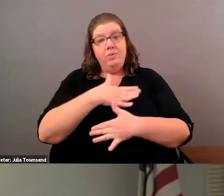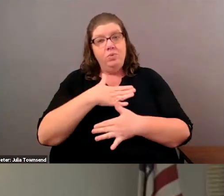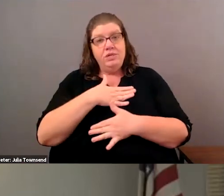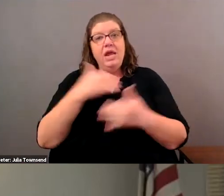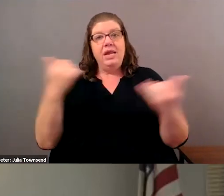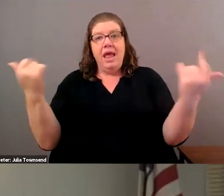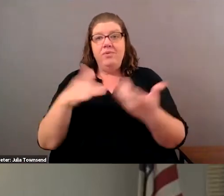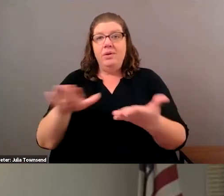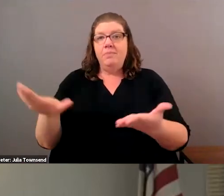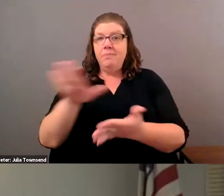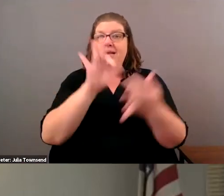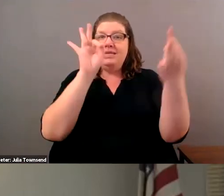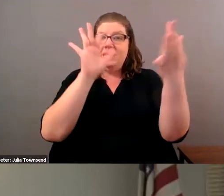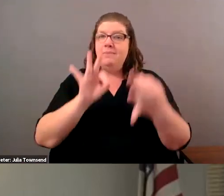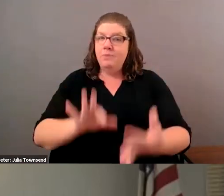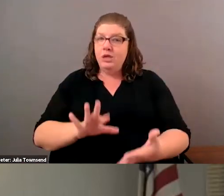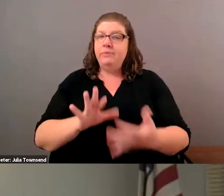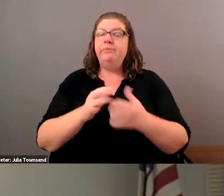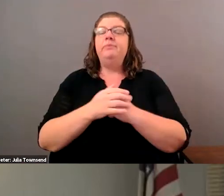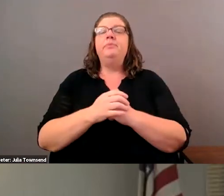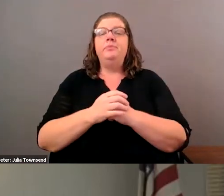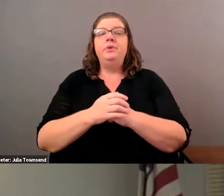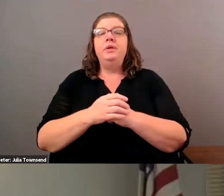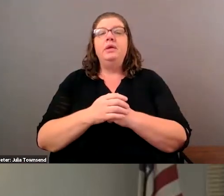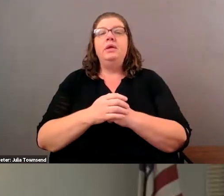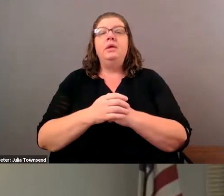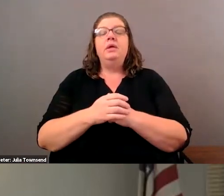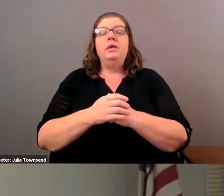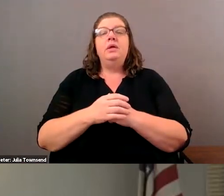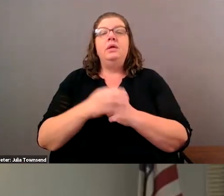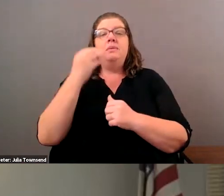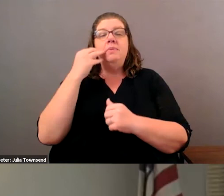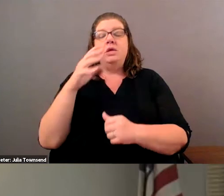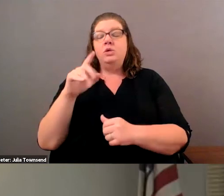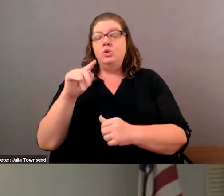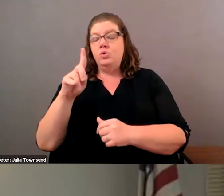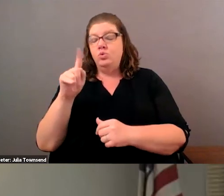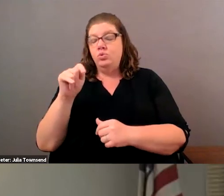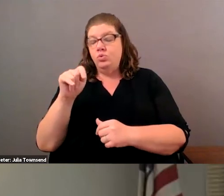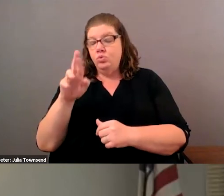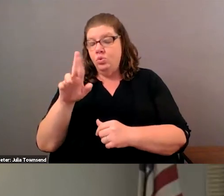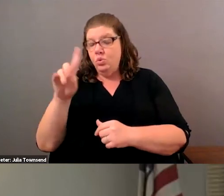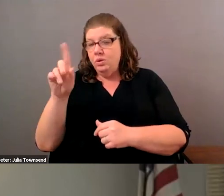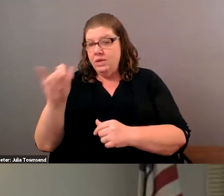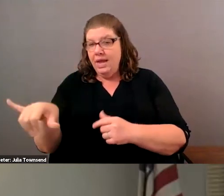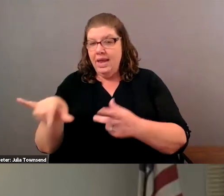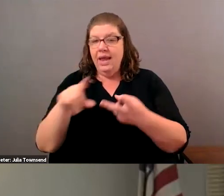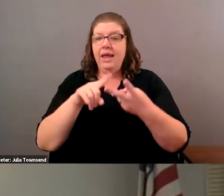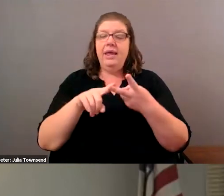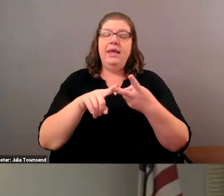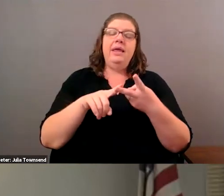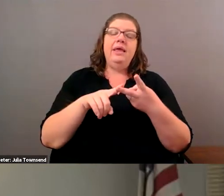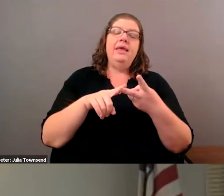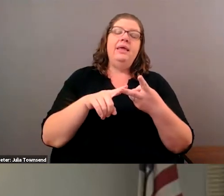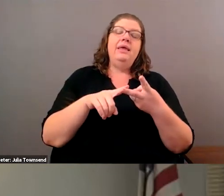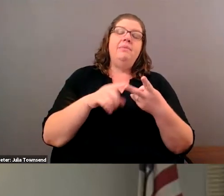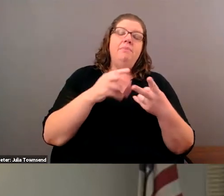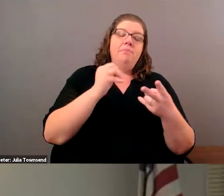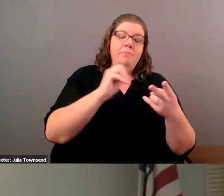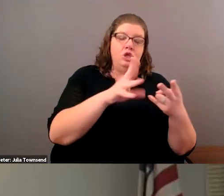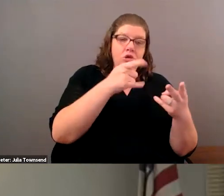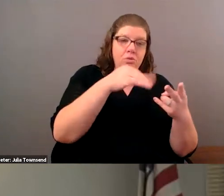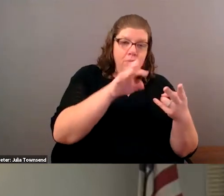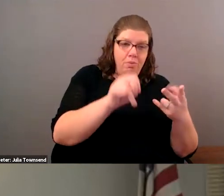everyone's input into this. Mr. Day and Mr. Price and the staff from FPA, we've all